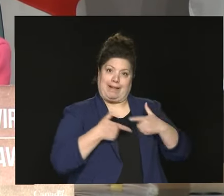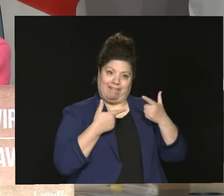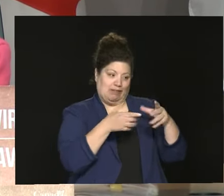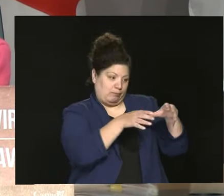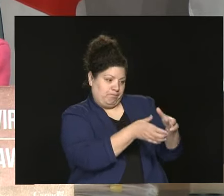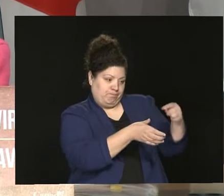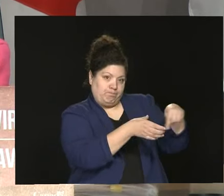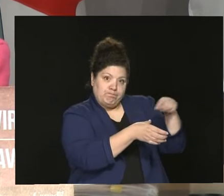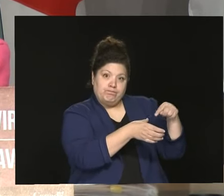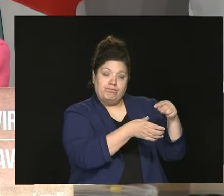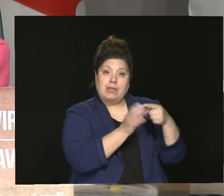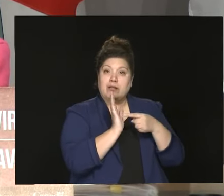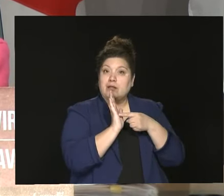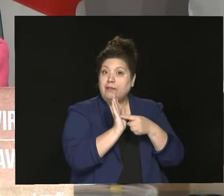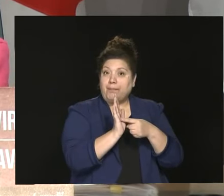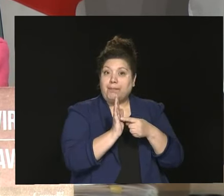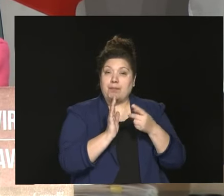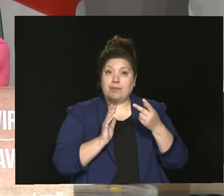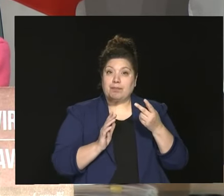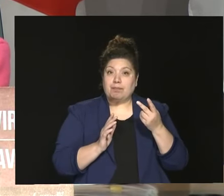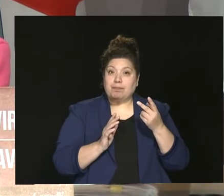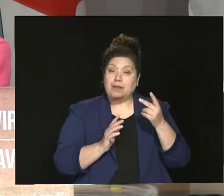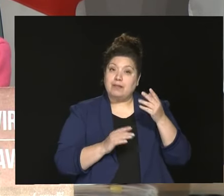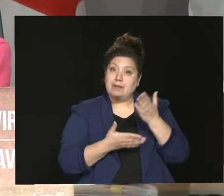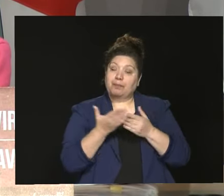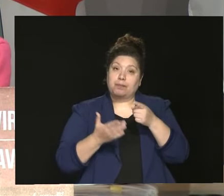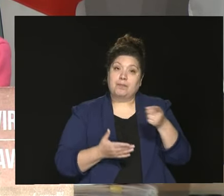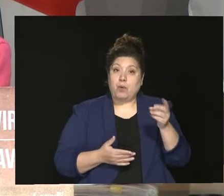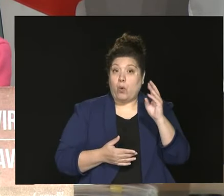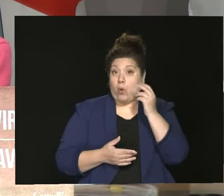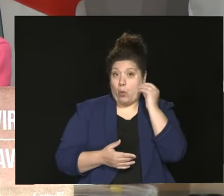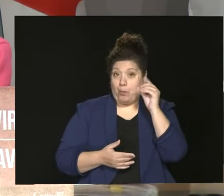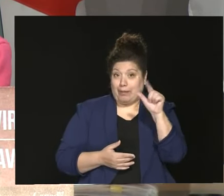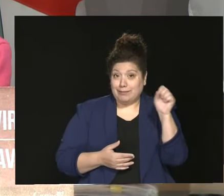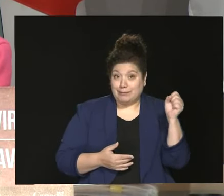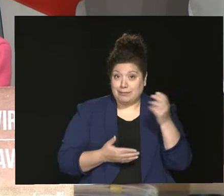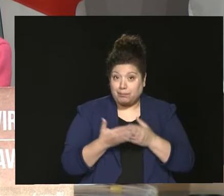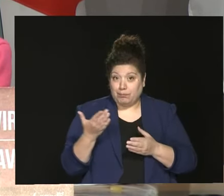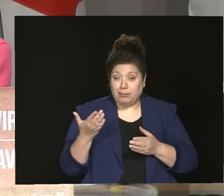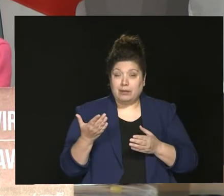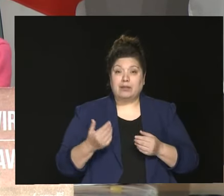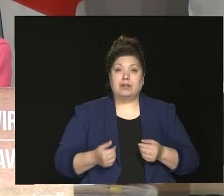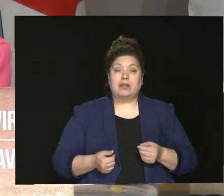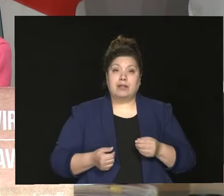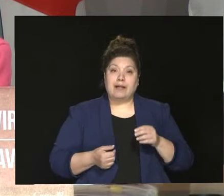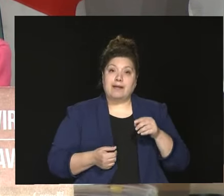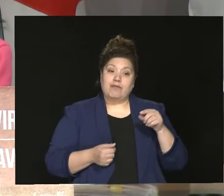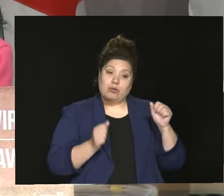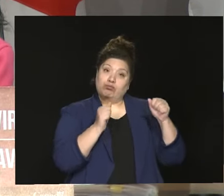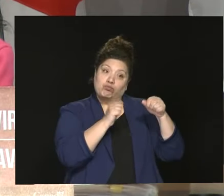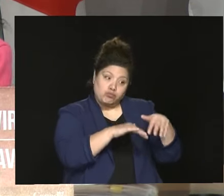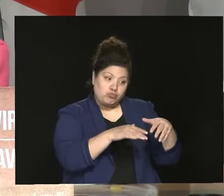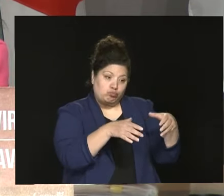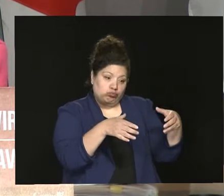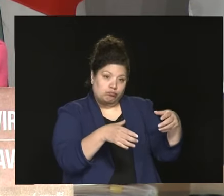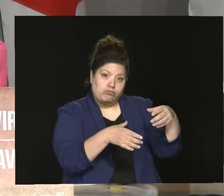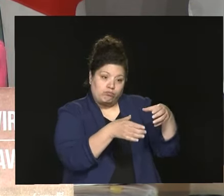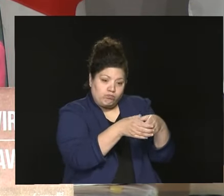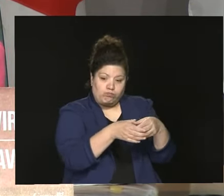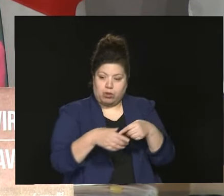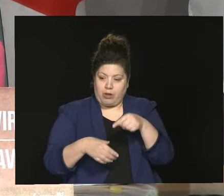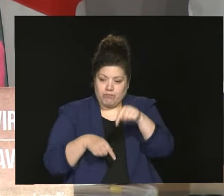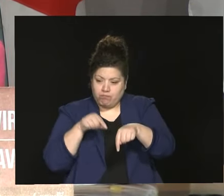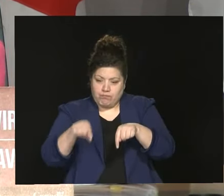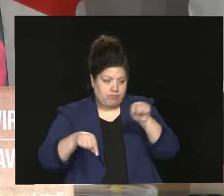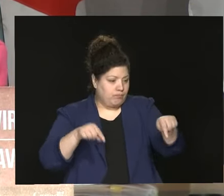persons experiencing homelessness, for example, and that they have advised their workplaces in terms of the